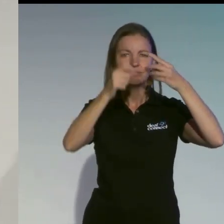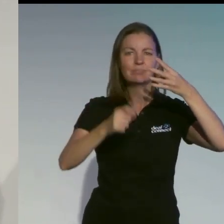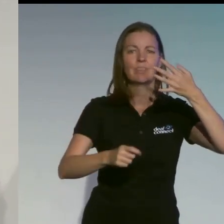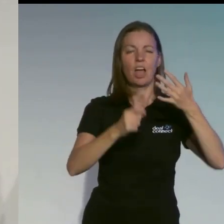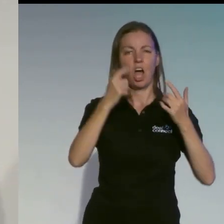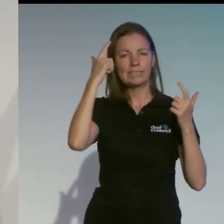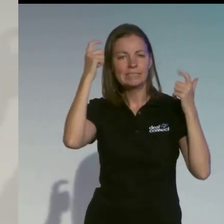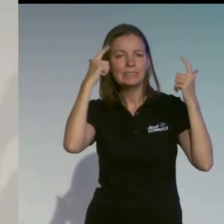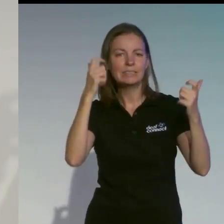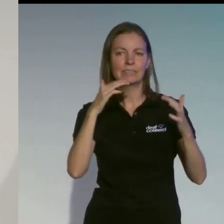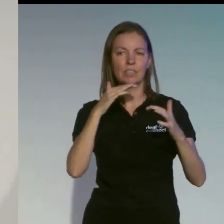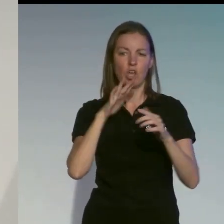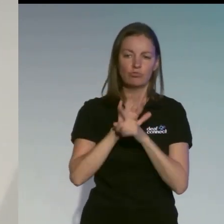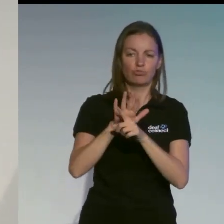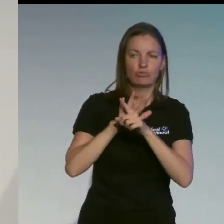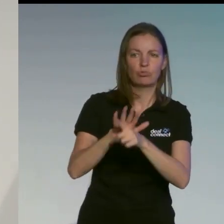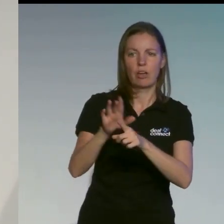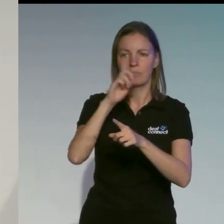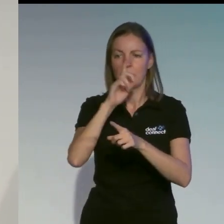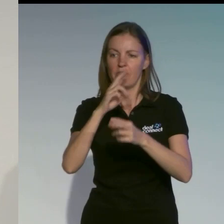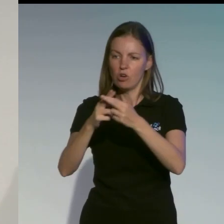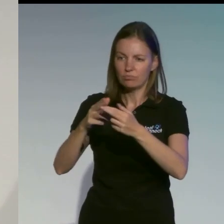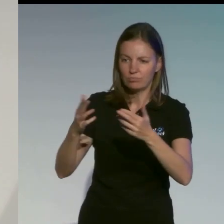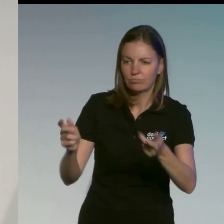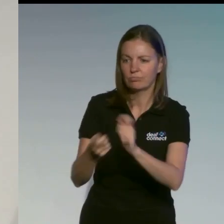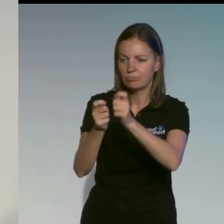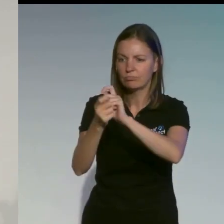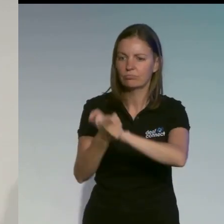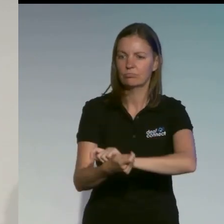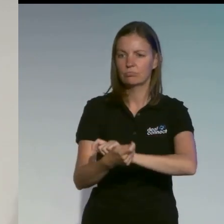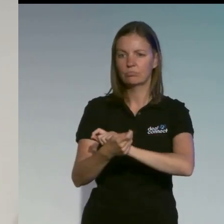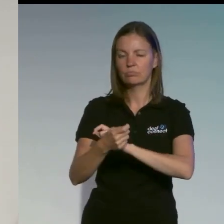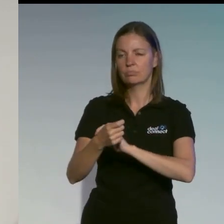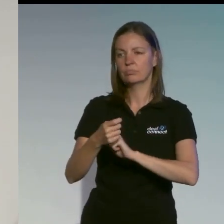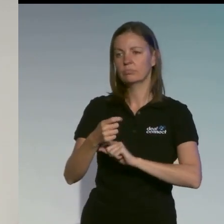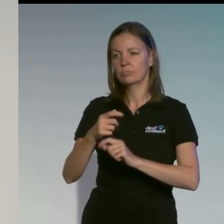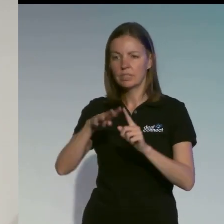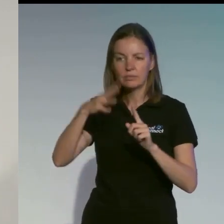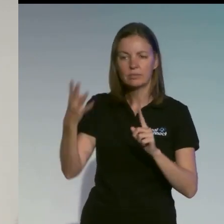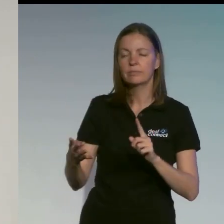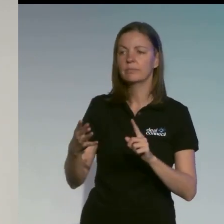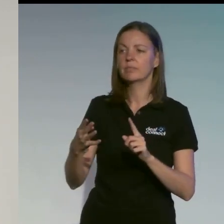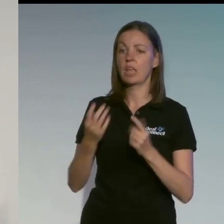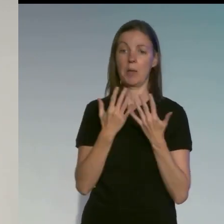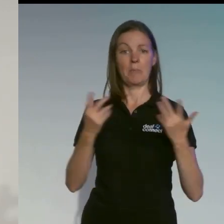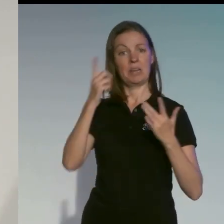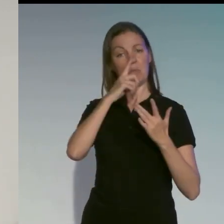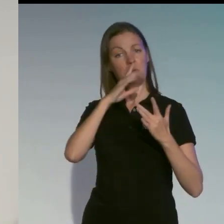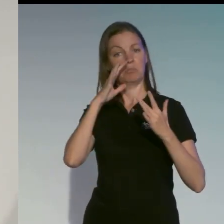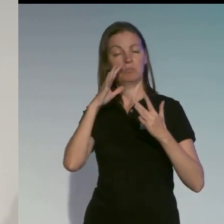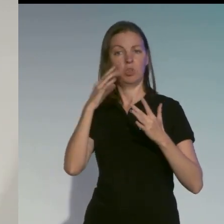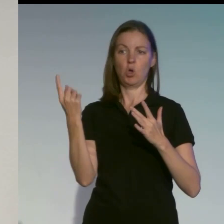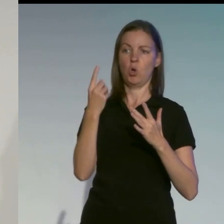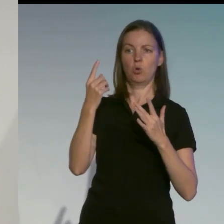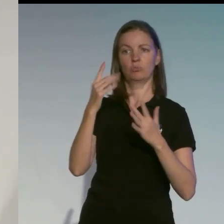drives so much of the conversion movement, as we call it. Many people who are proponents of these ideas rarely